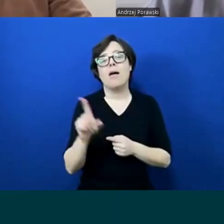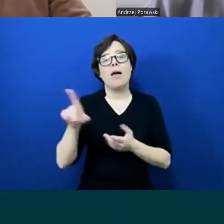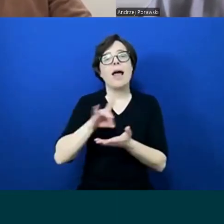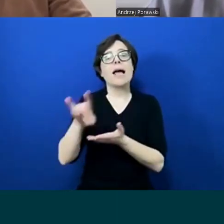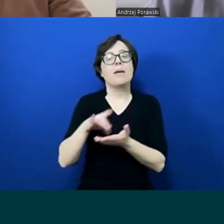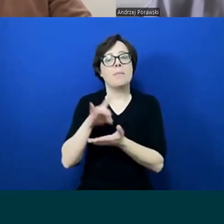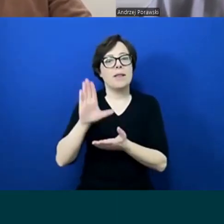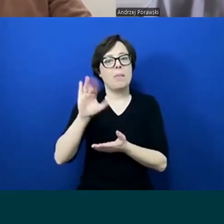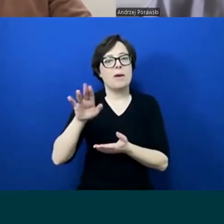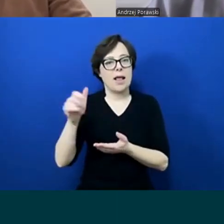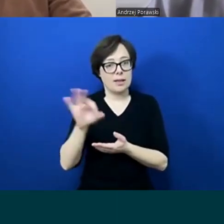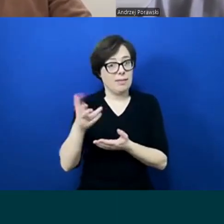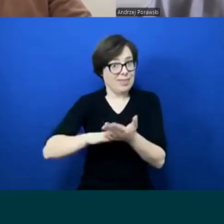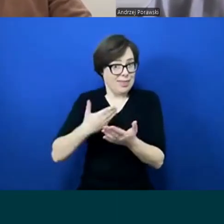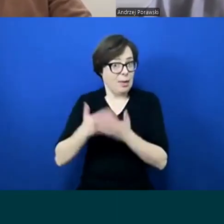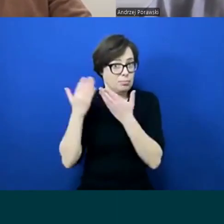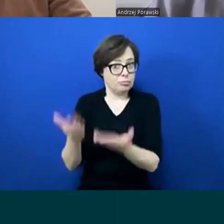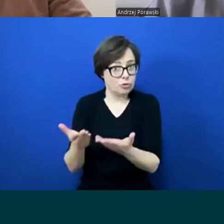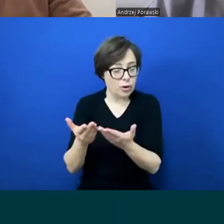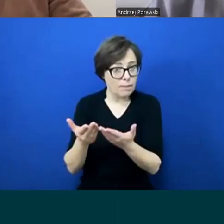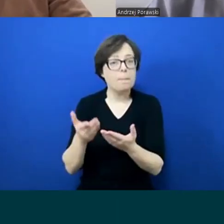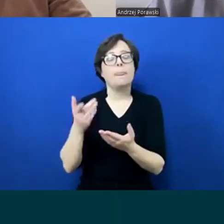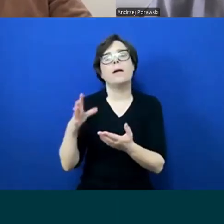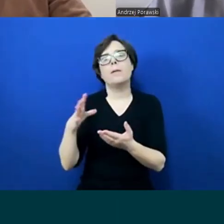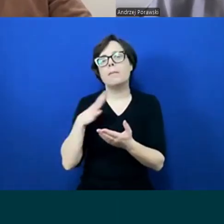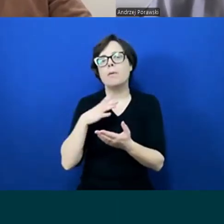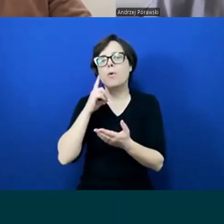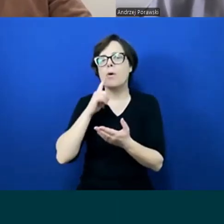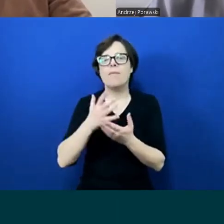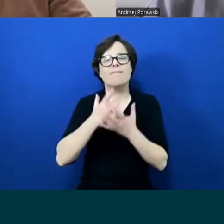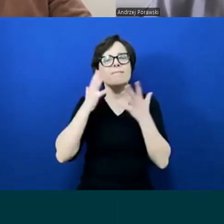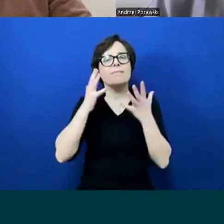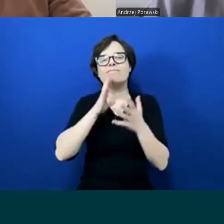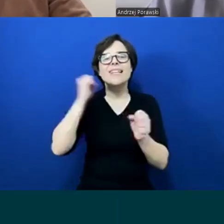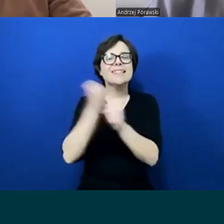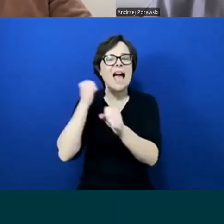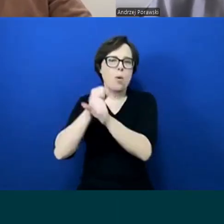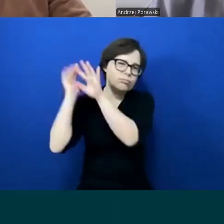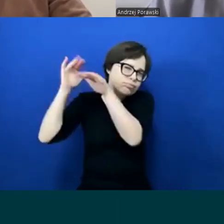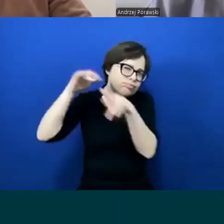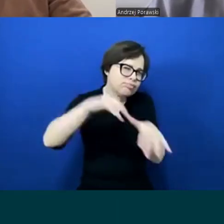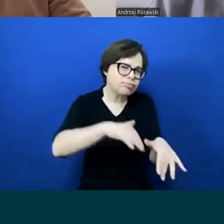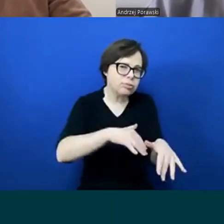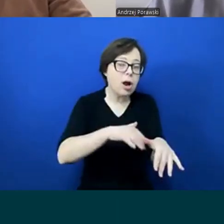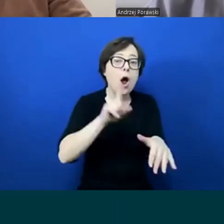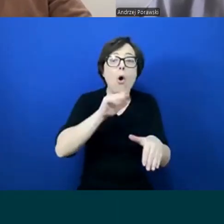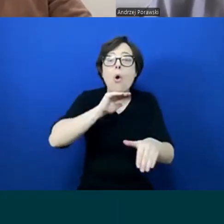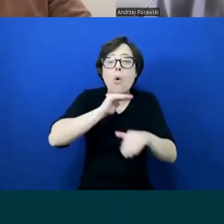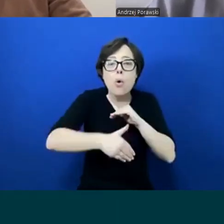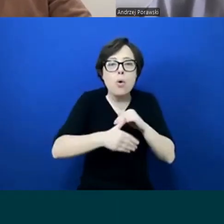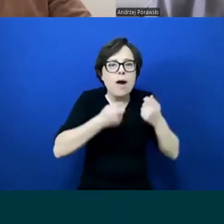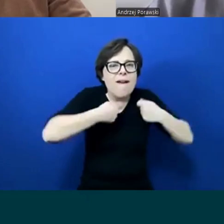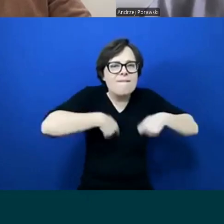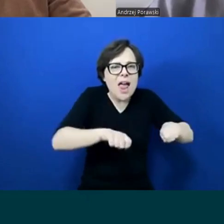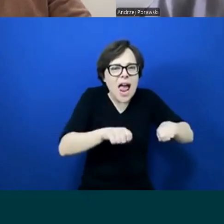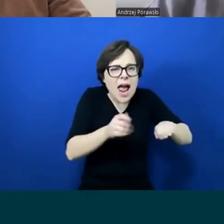a massive rock slide which stopped just shortly before the village. So this is just one example, but